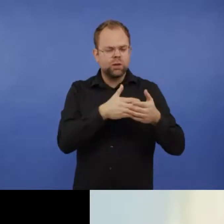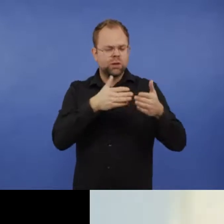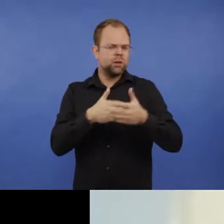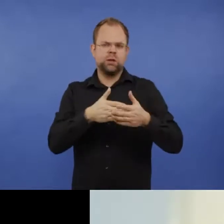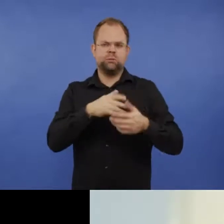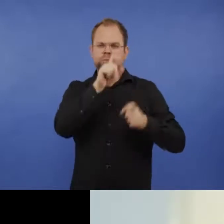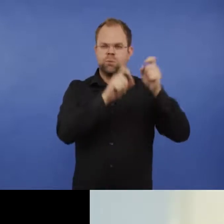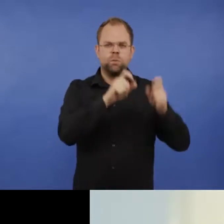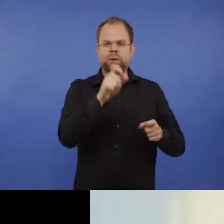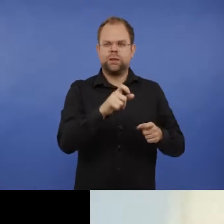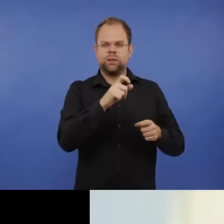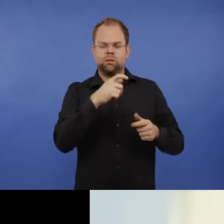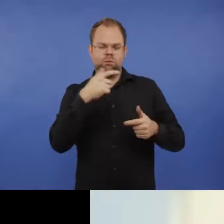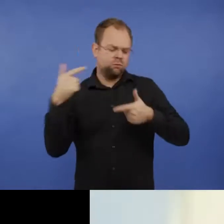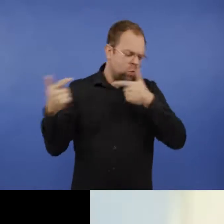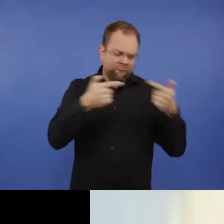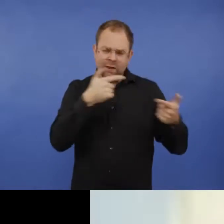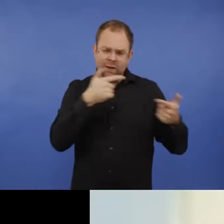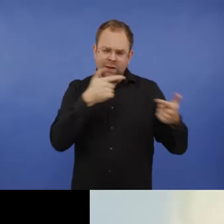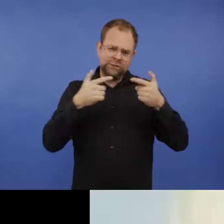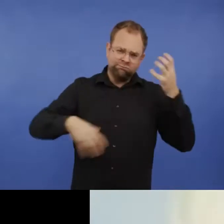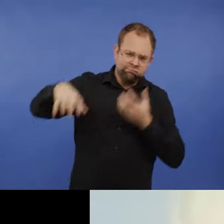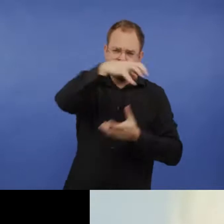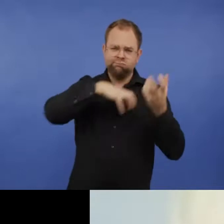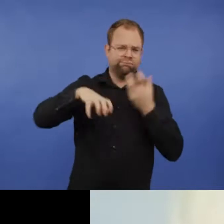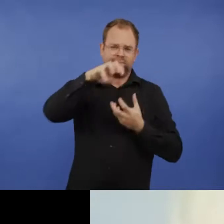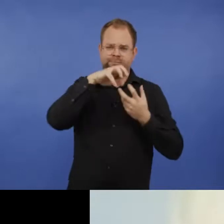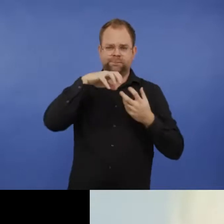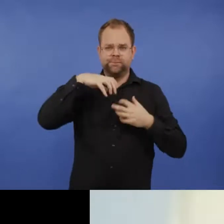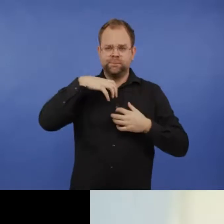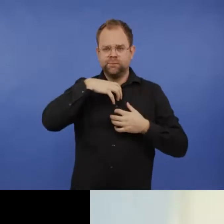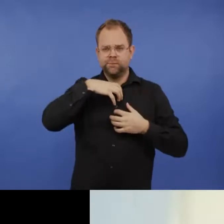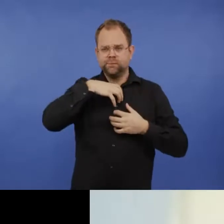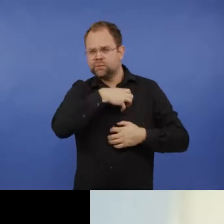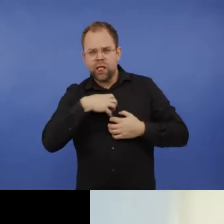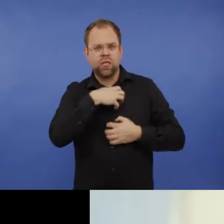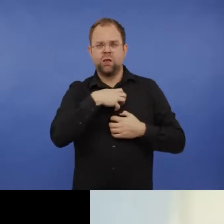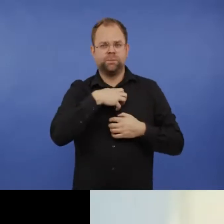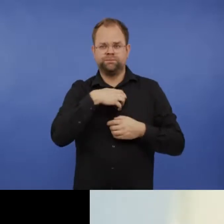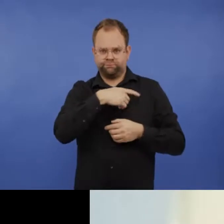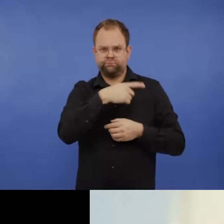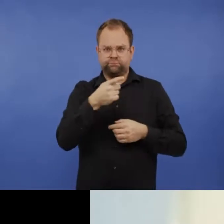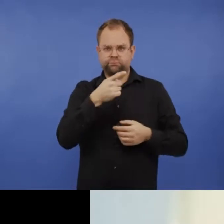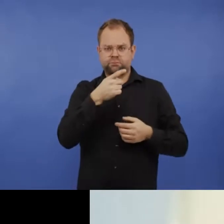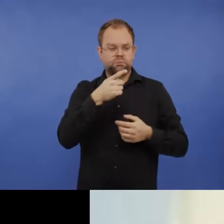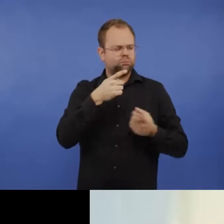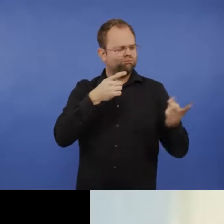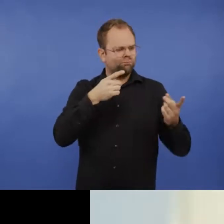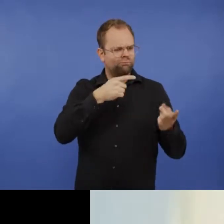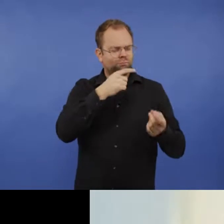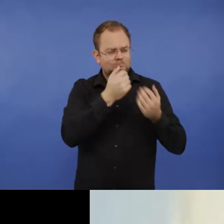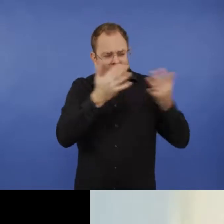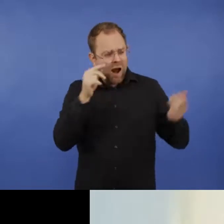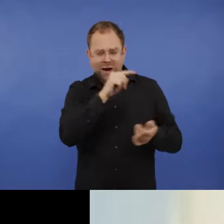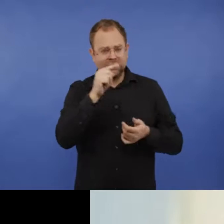of democracy. In very stable situations, from the time children are in school, they elect